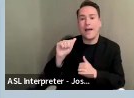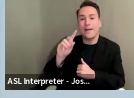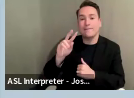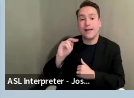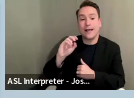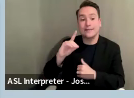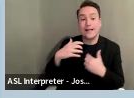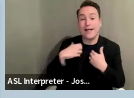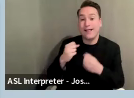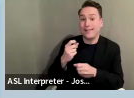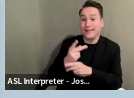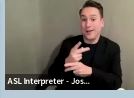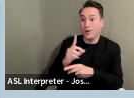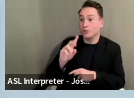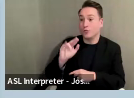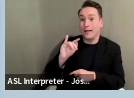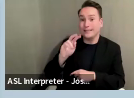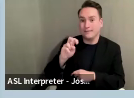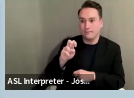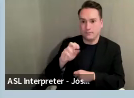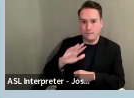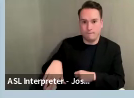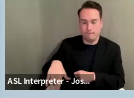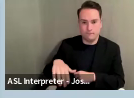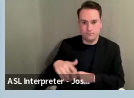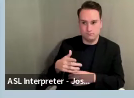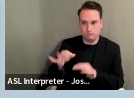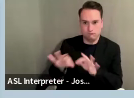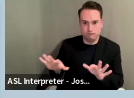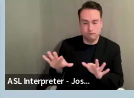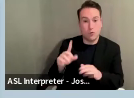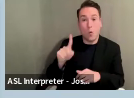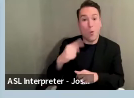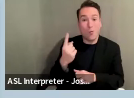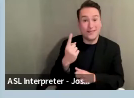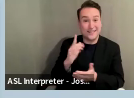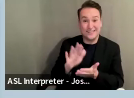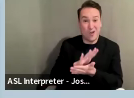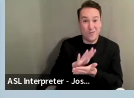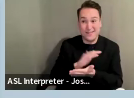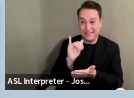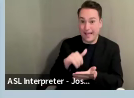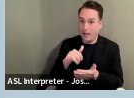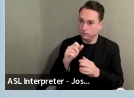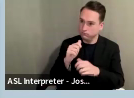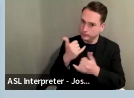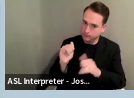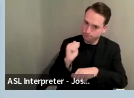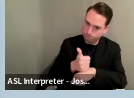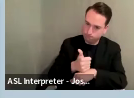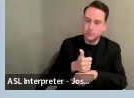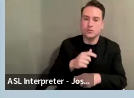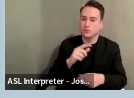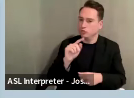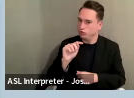those 2 documents become void, and the only documents that really have effect would be the trust, which is now unchangeable